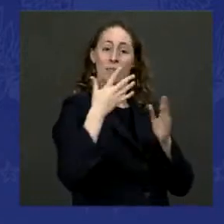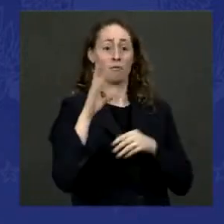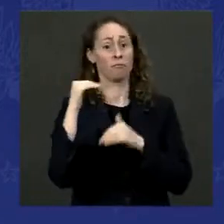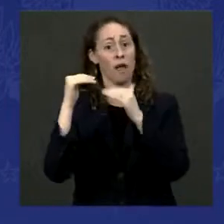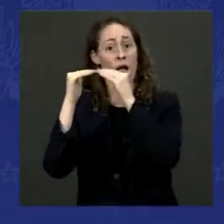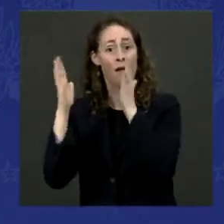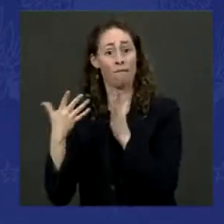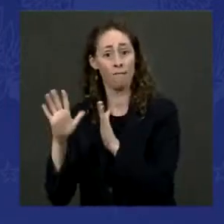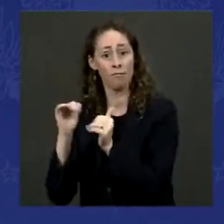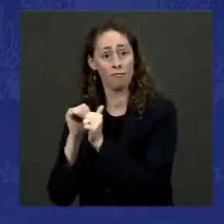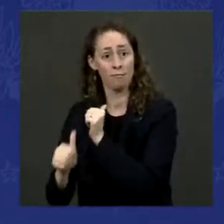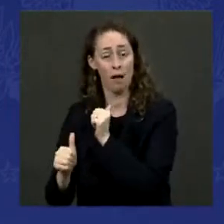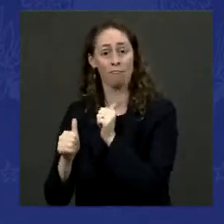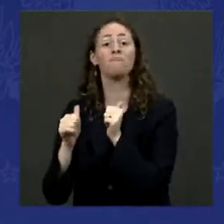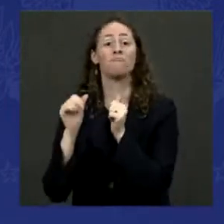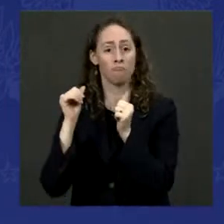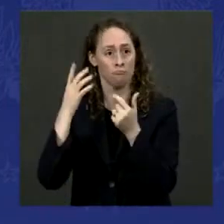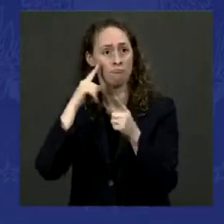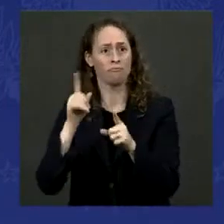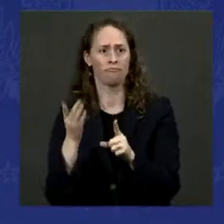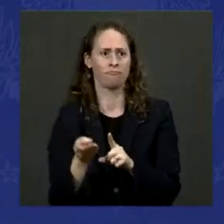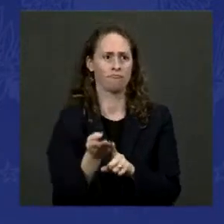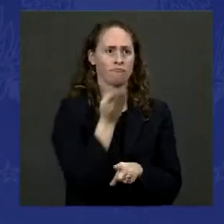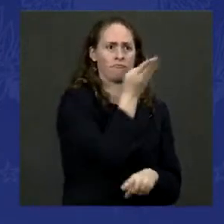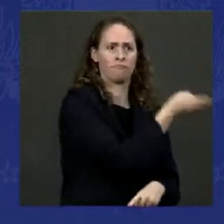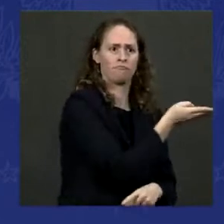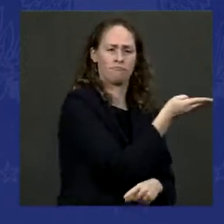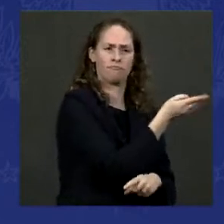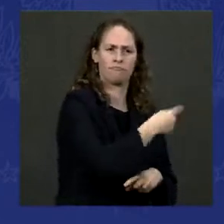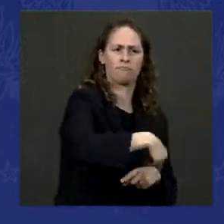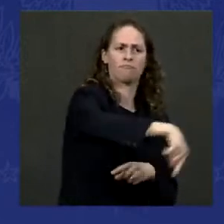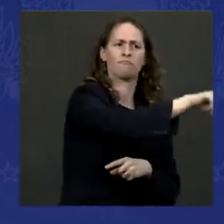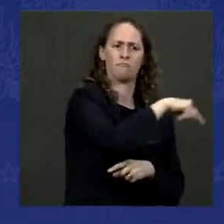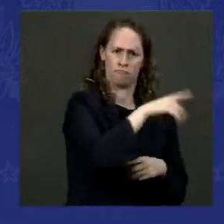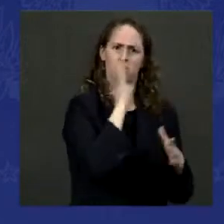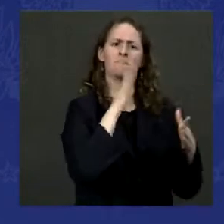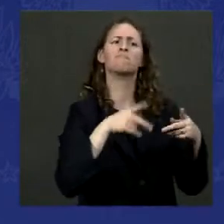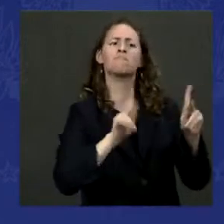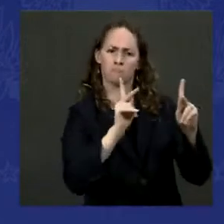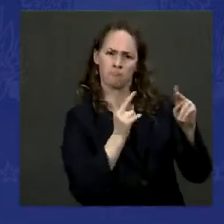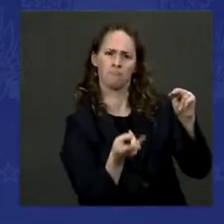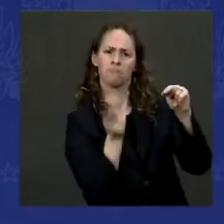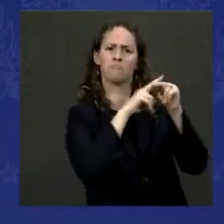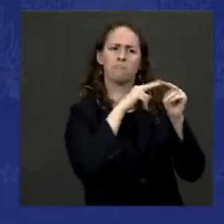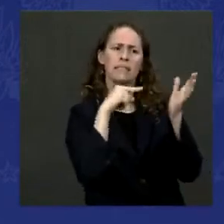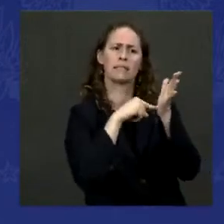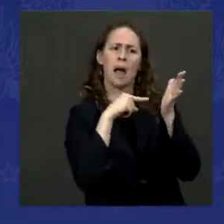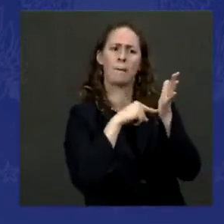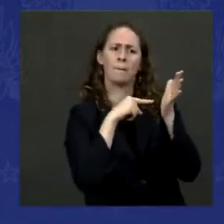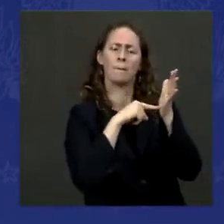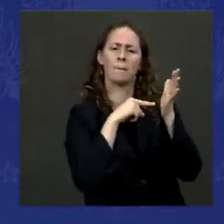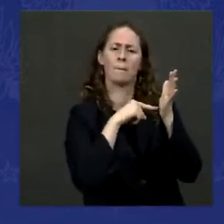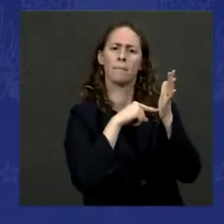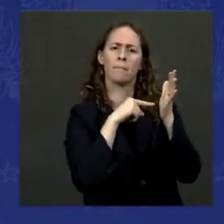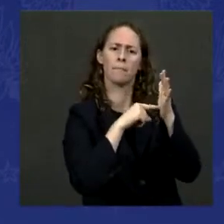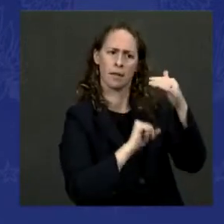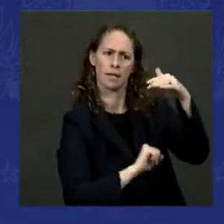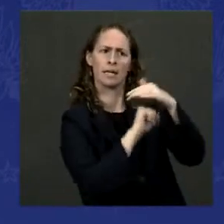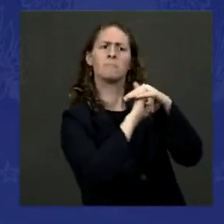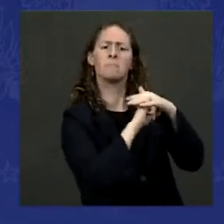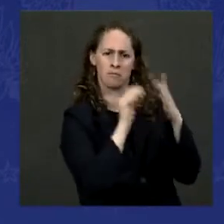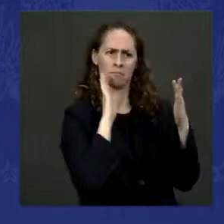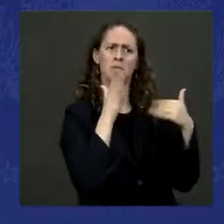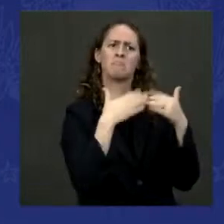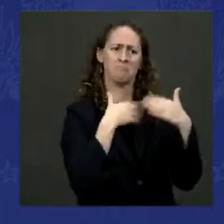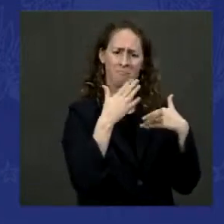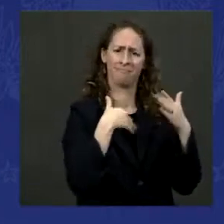saying, we Democrats will raise the debt limit, take responsibility for raising, even though we didn't, some voted to acquire the